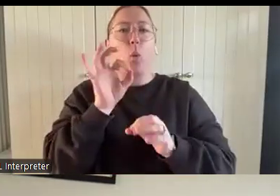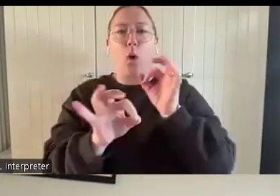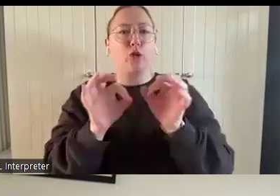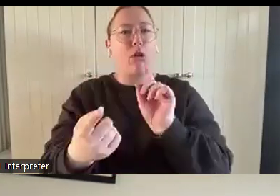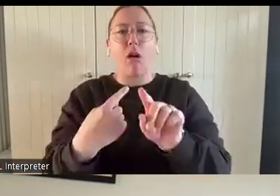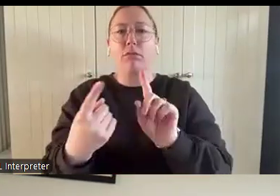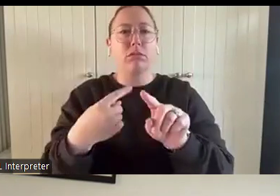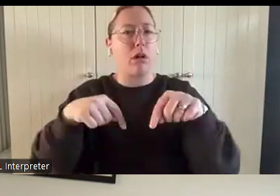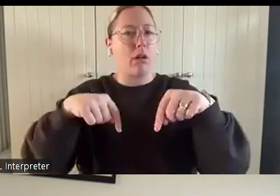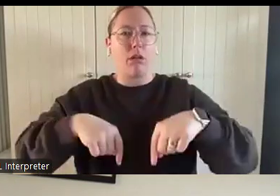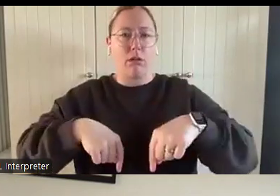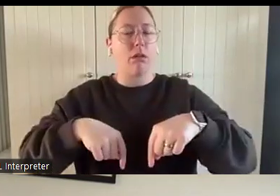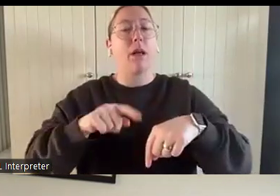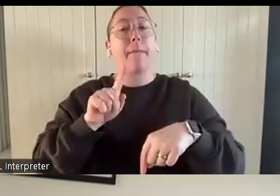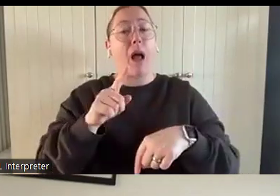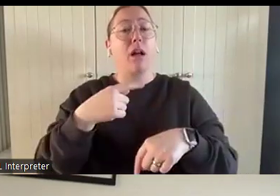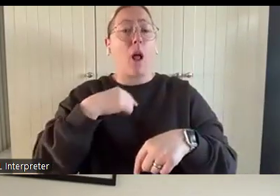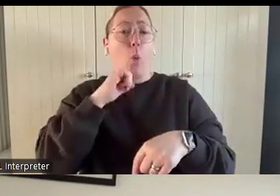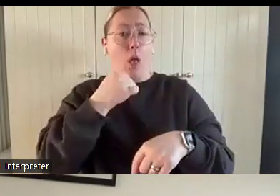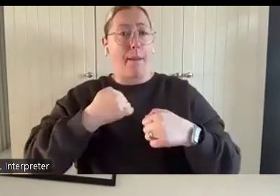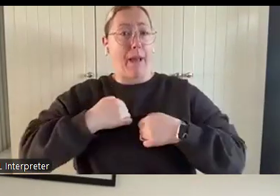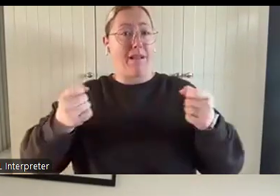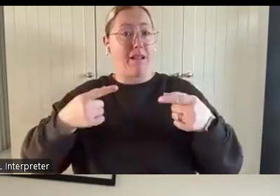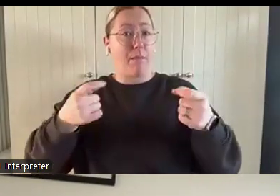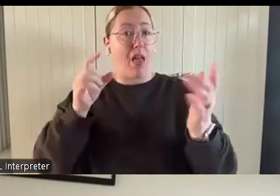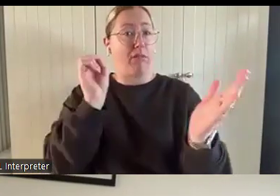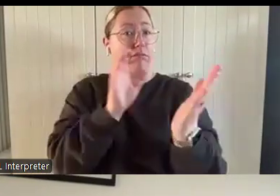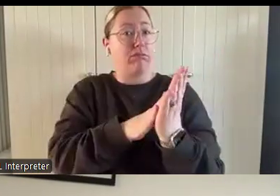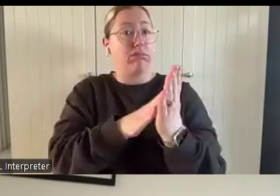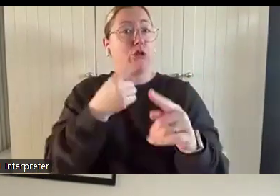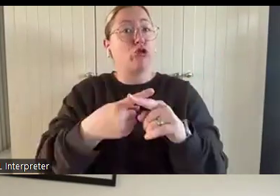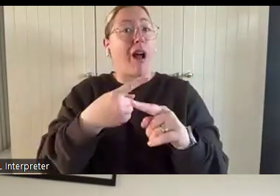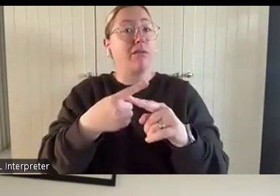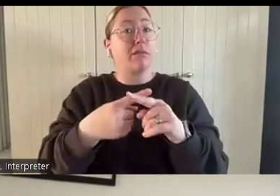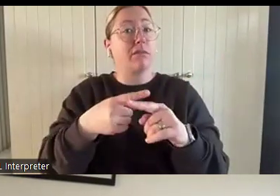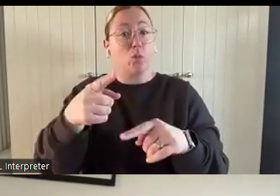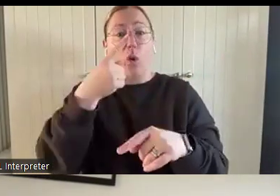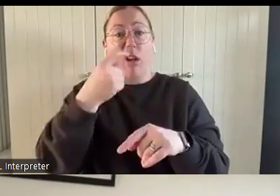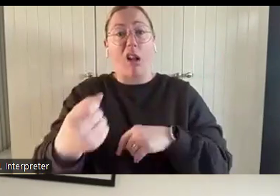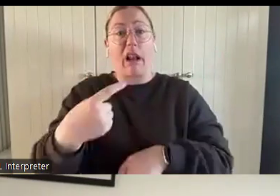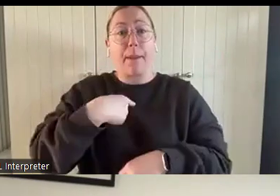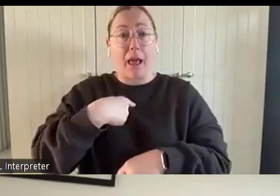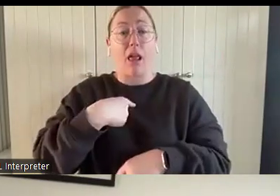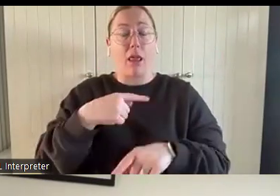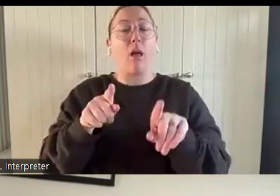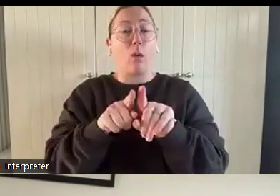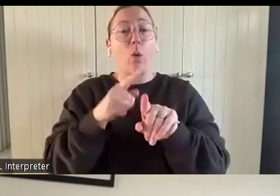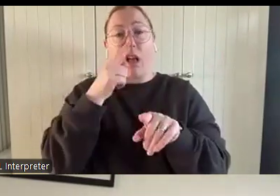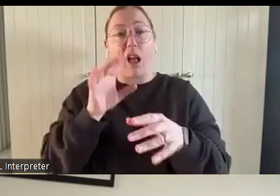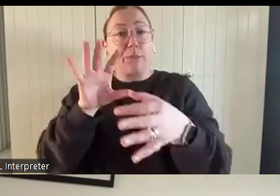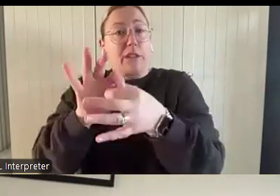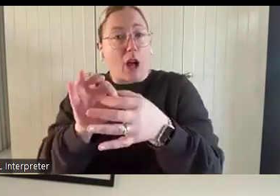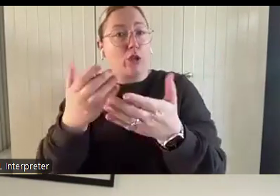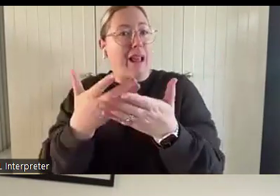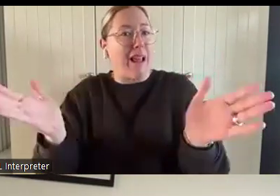with me afterwards if anything comes up, and I can put you in touch with any of our speakers today as well. We also